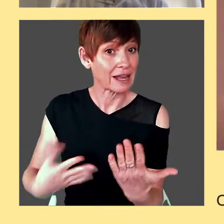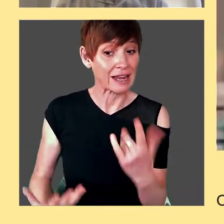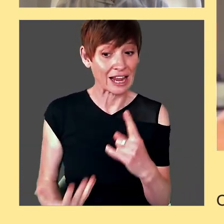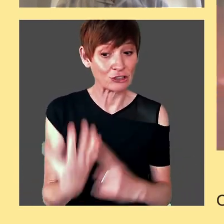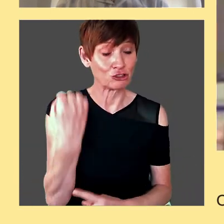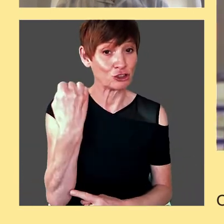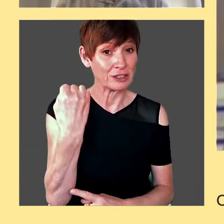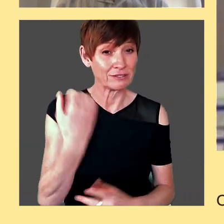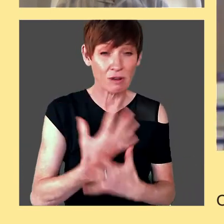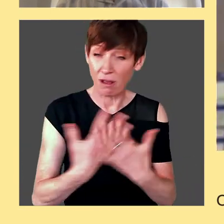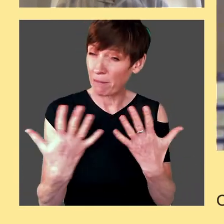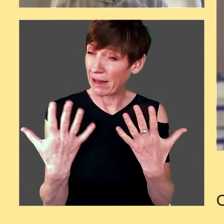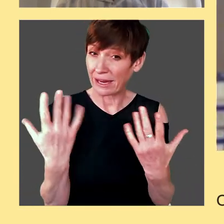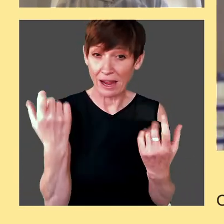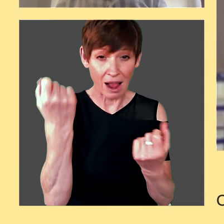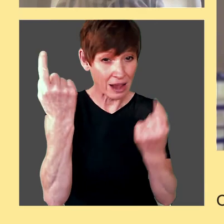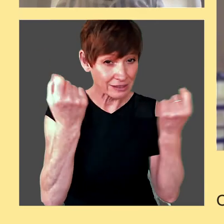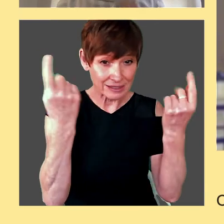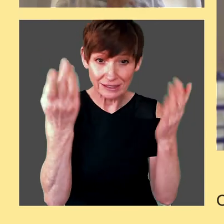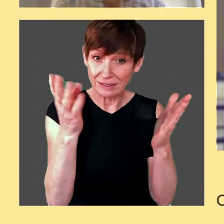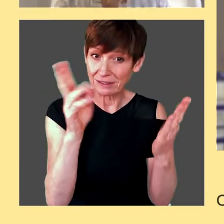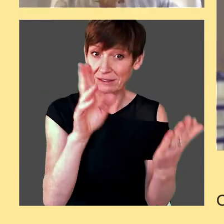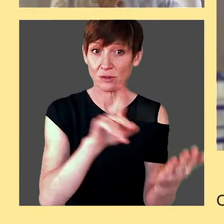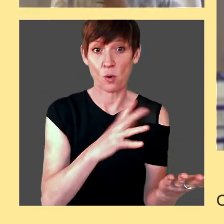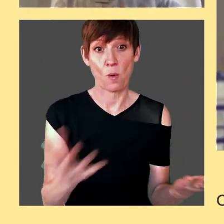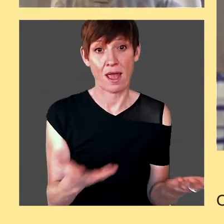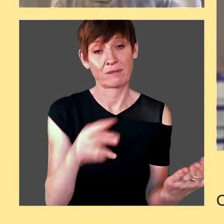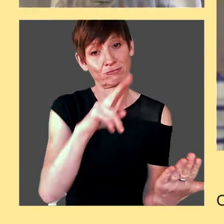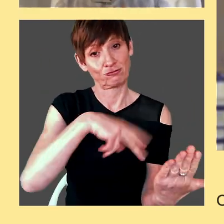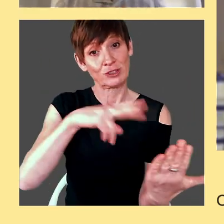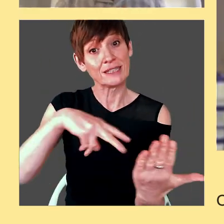my ideas from my reading.